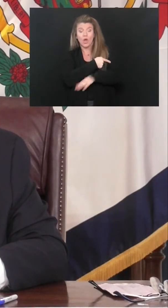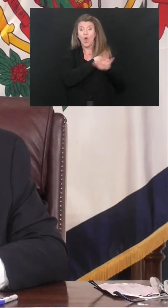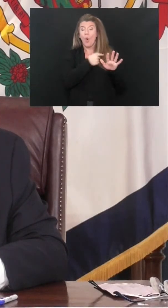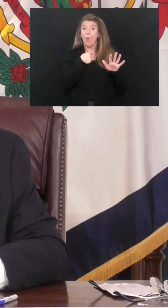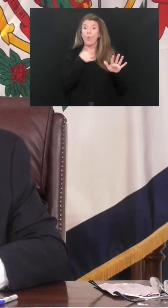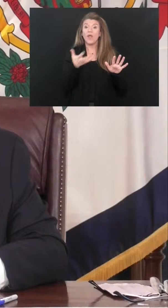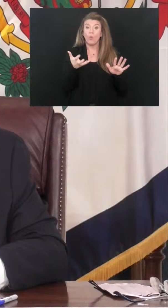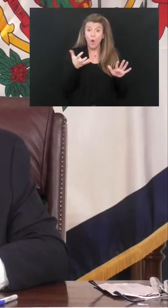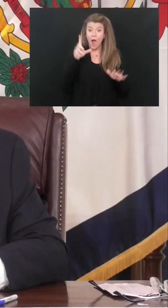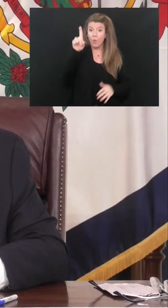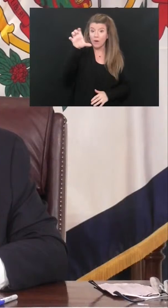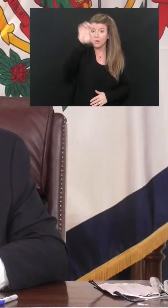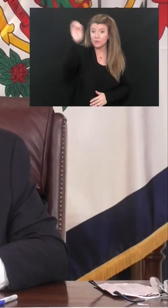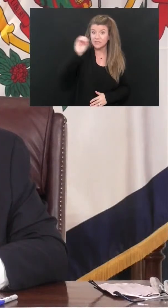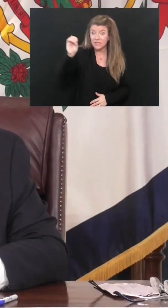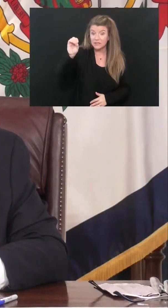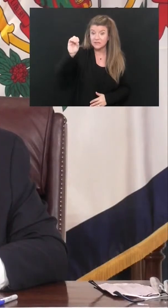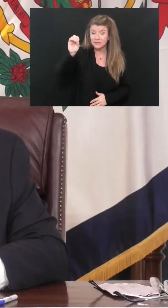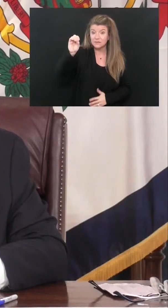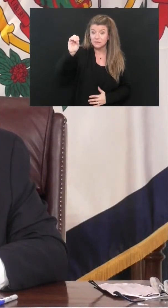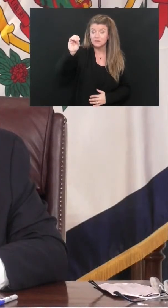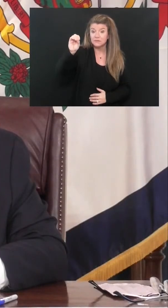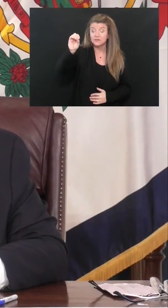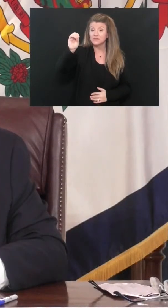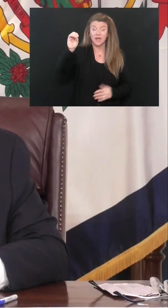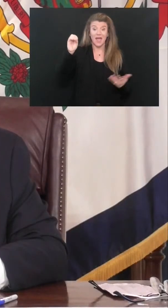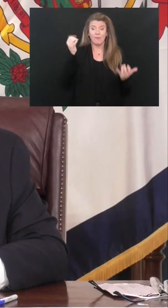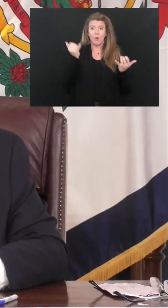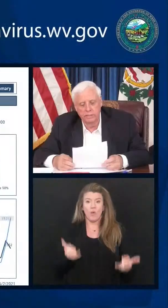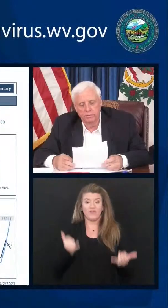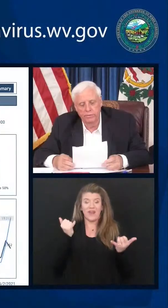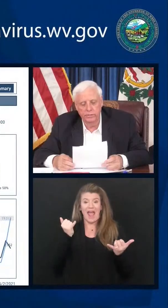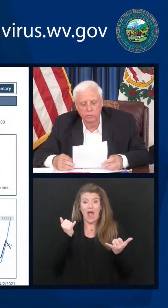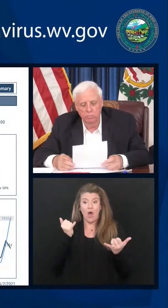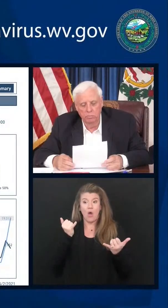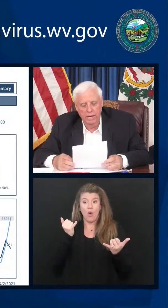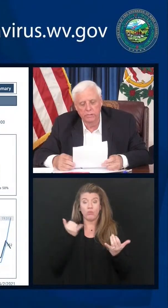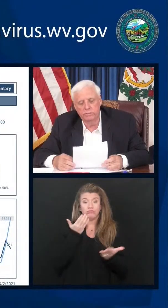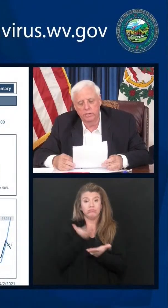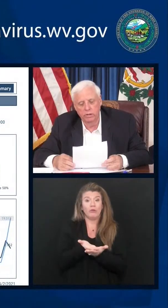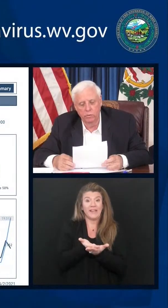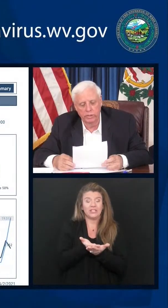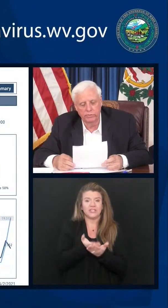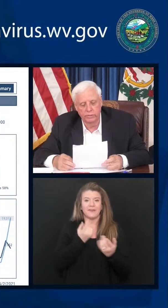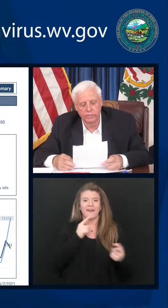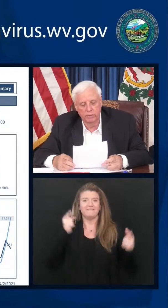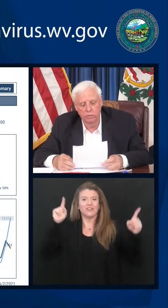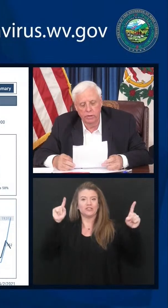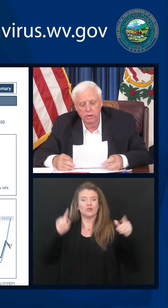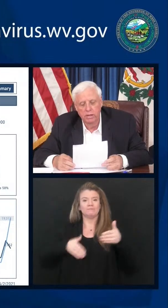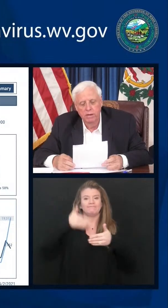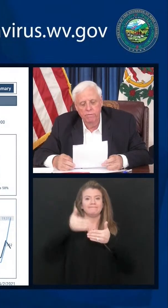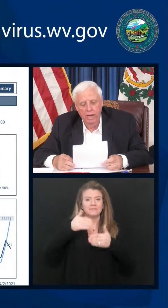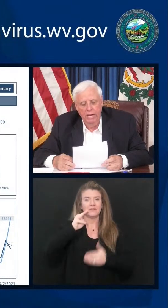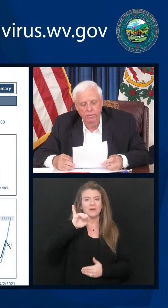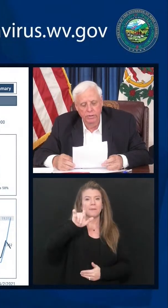at 100%. You know, we have now reached an official milestone in West Virginia